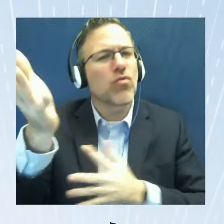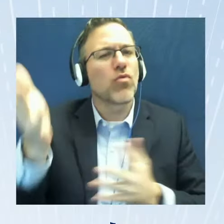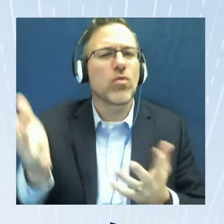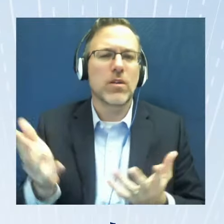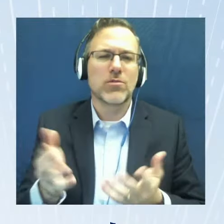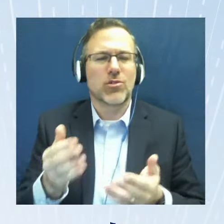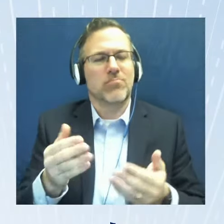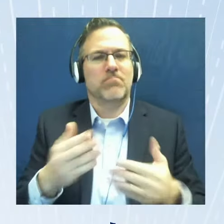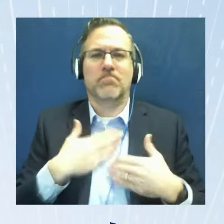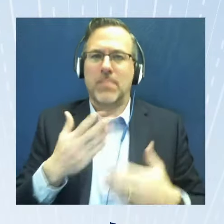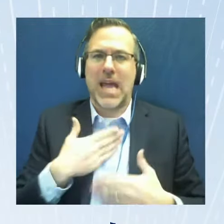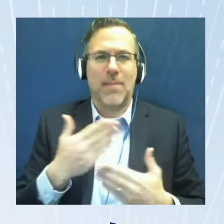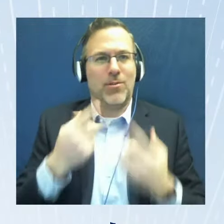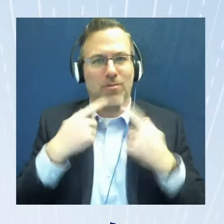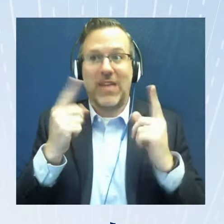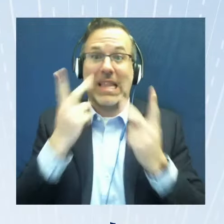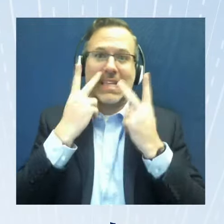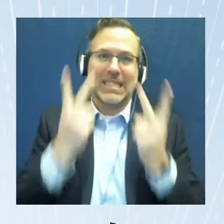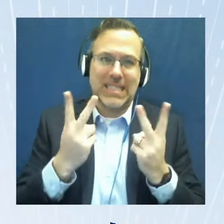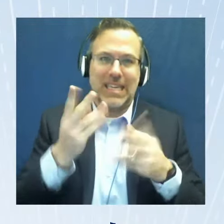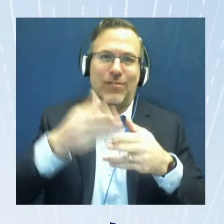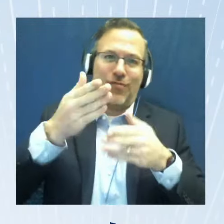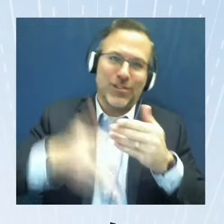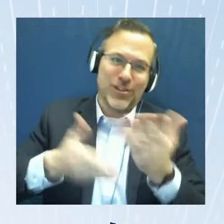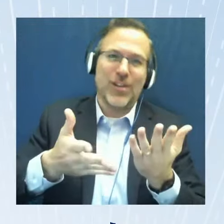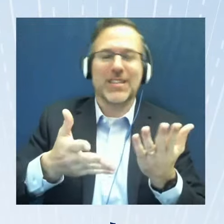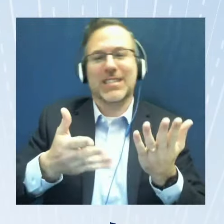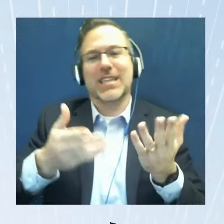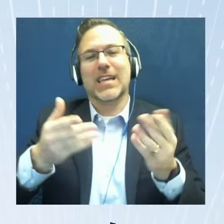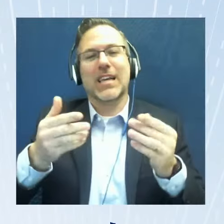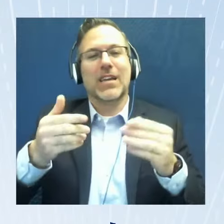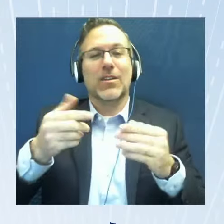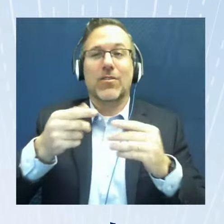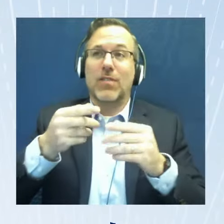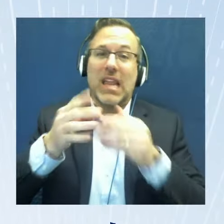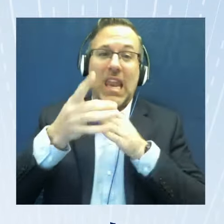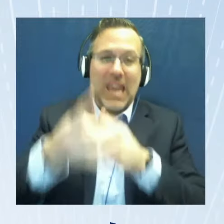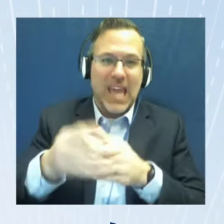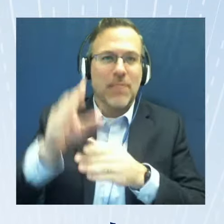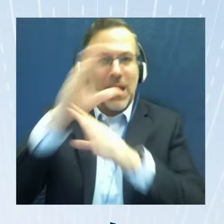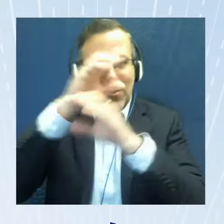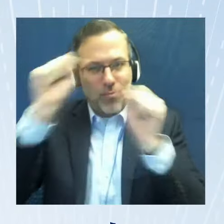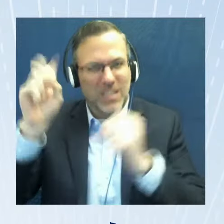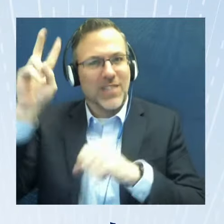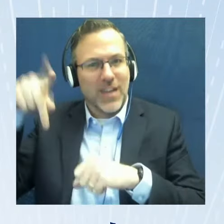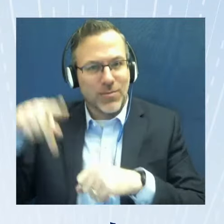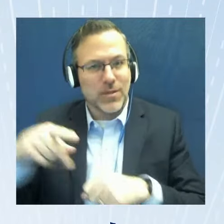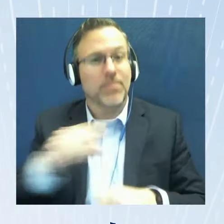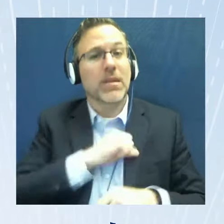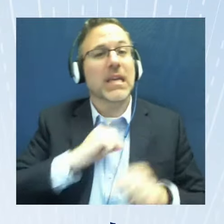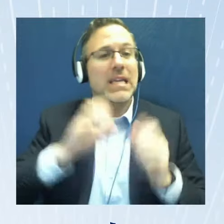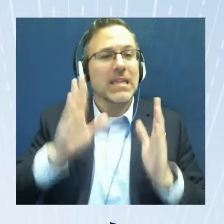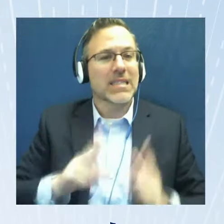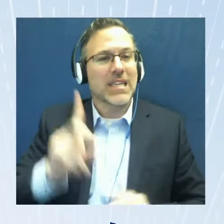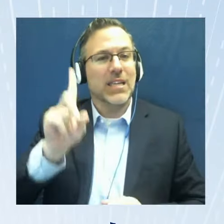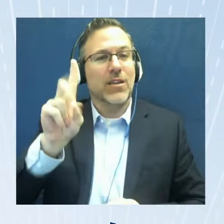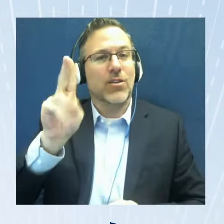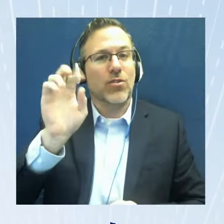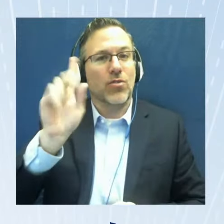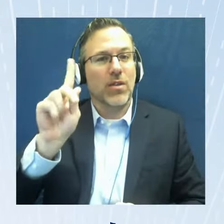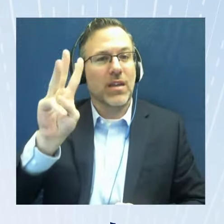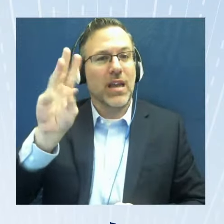been led by the President and Vice President and the whole team here at the White House. I want to acknowledge Senator Duckworth, who has been such a